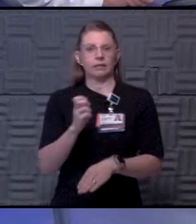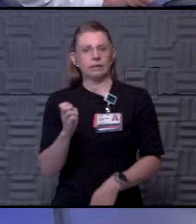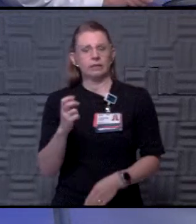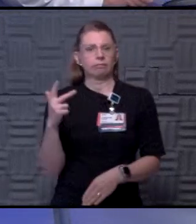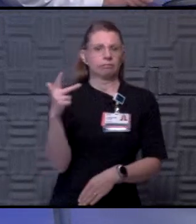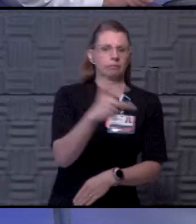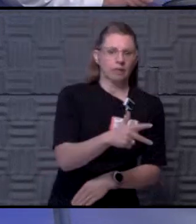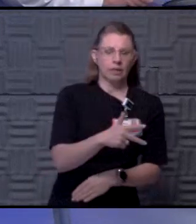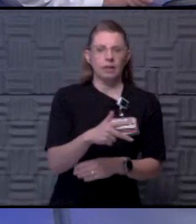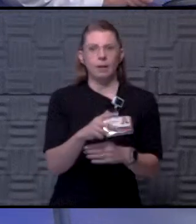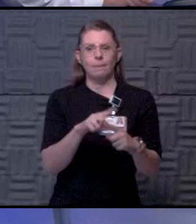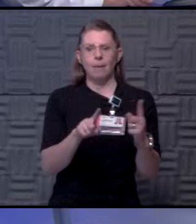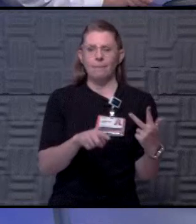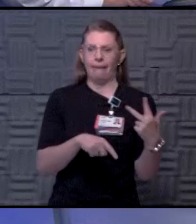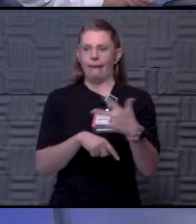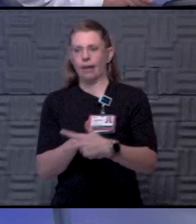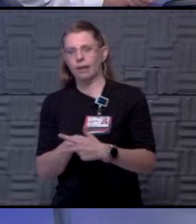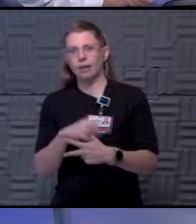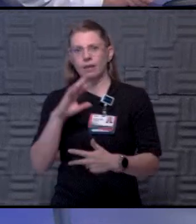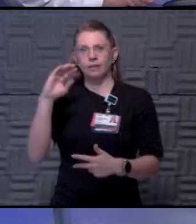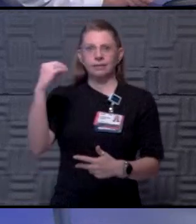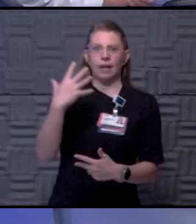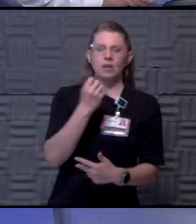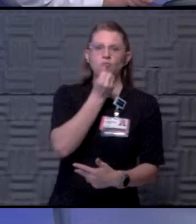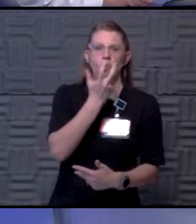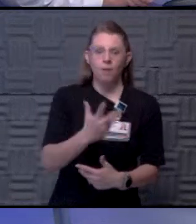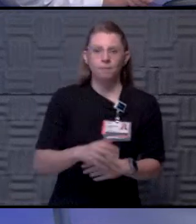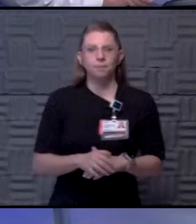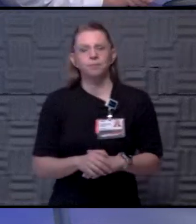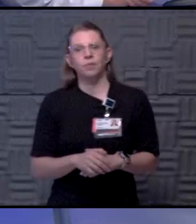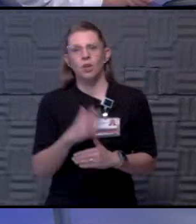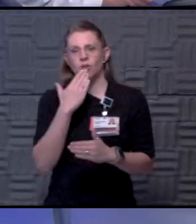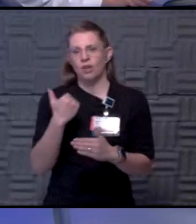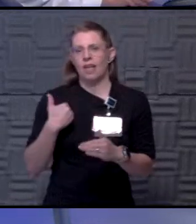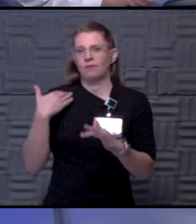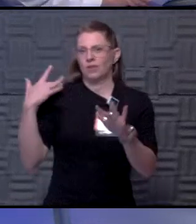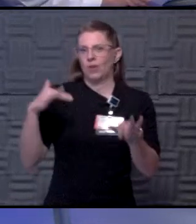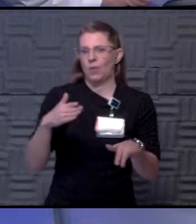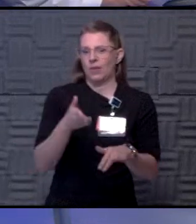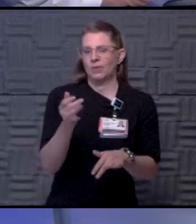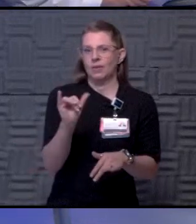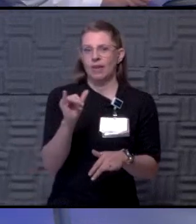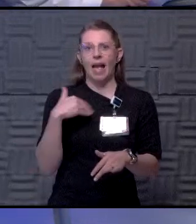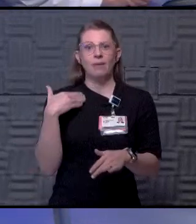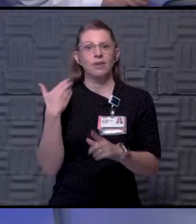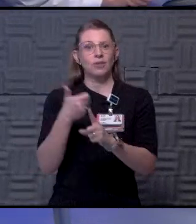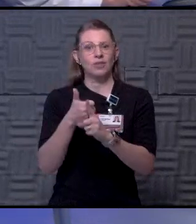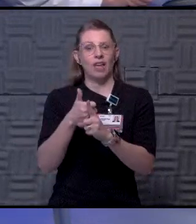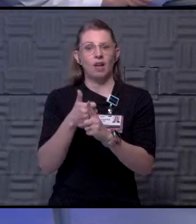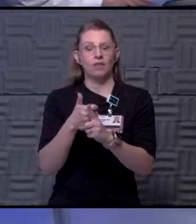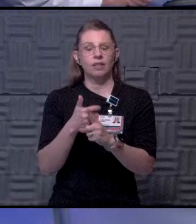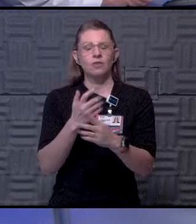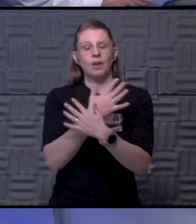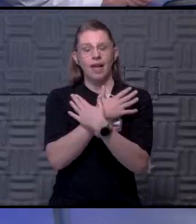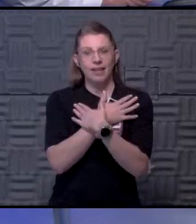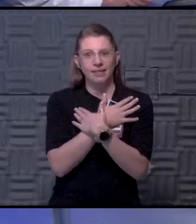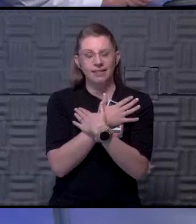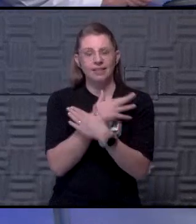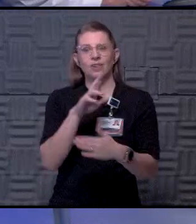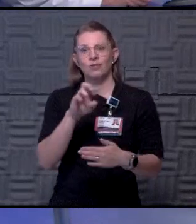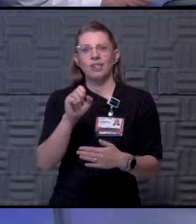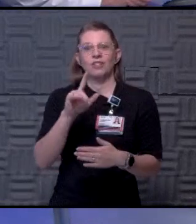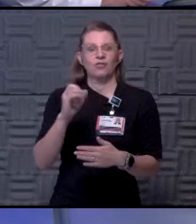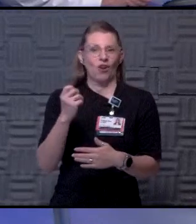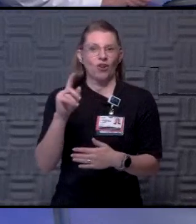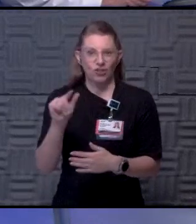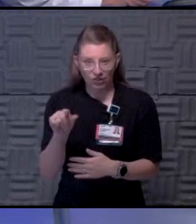But man, on the way back, it was just sunny and warm. Yeah, it's good for them to have snow. That's for sure. Yeah. And glad you got to recharge. Yeah, I did. Catch Watch some trout. out. You